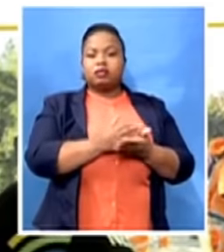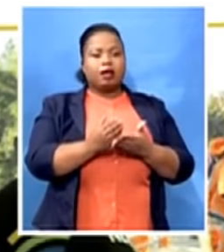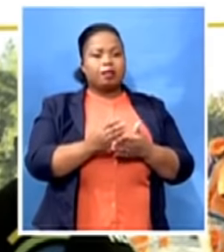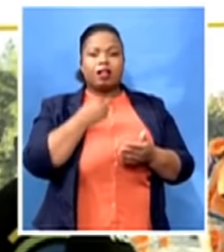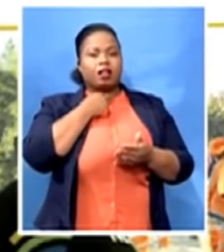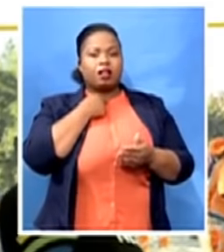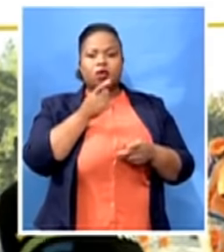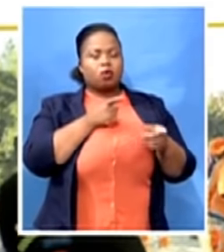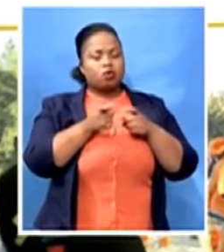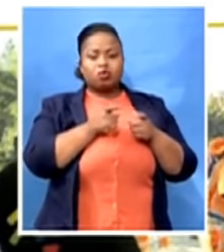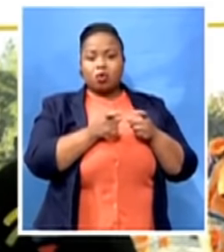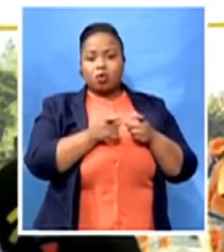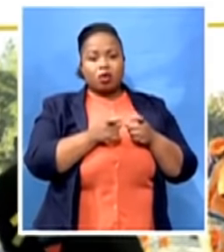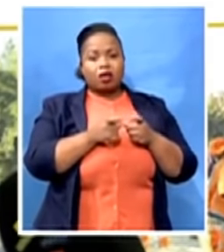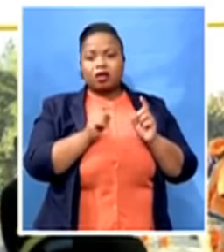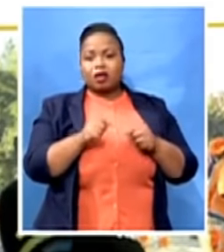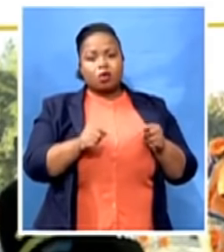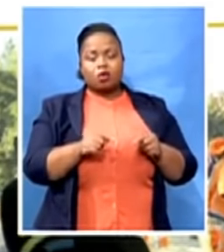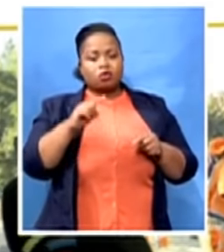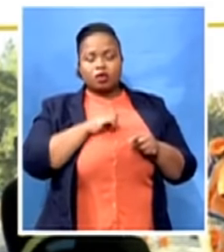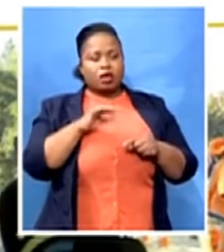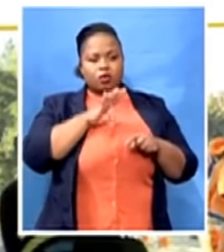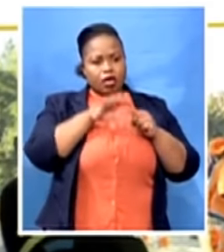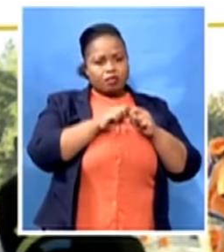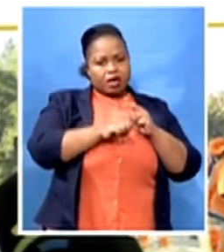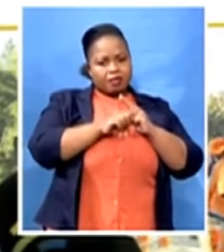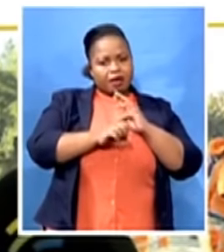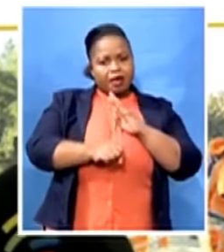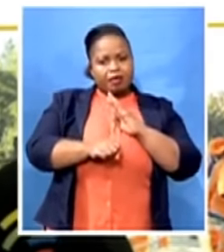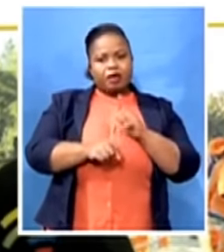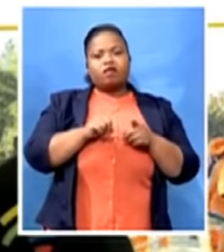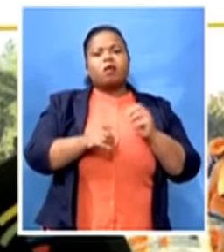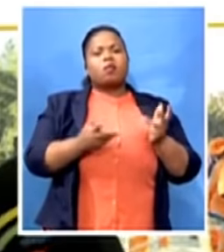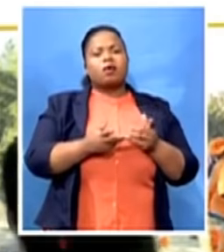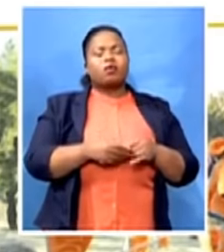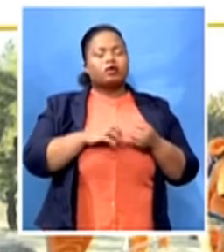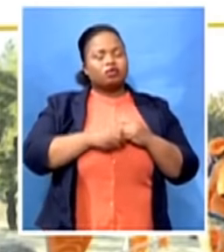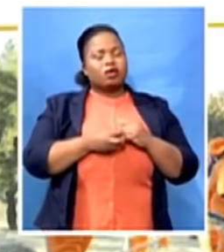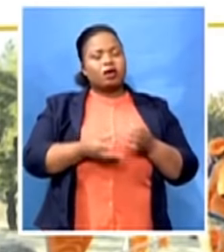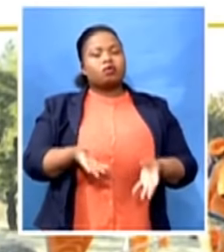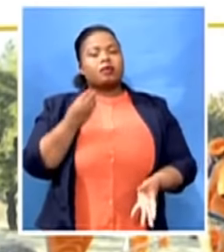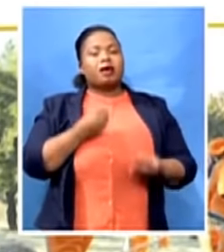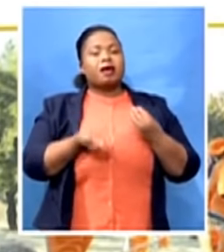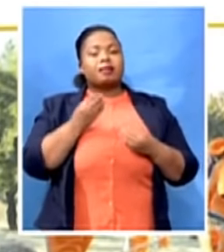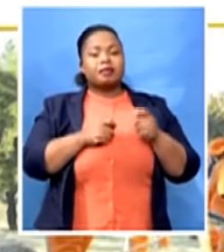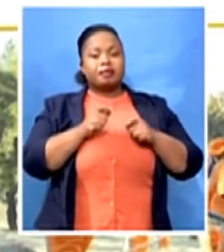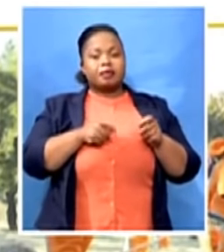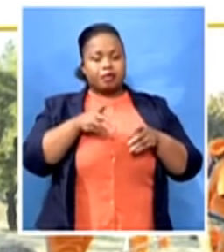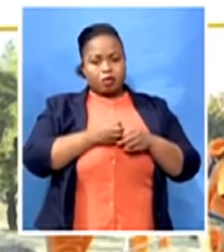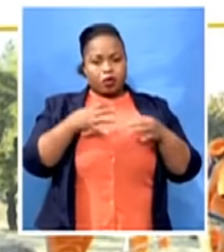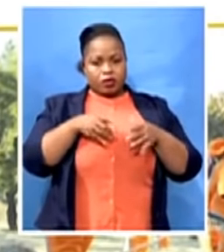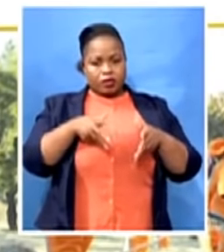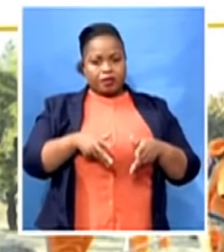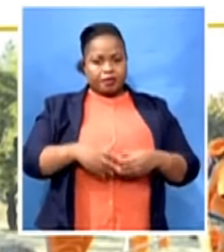sure that we dig deep in trying to find the cases in this town in Bloemfontein. But now the issue is people